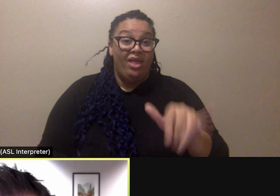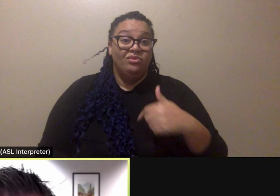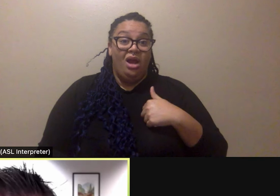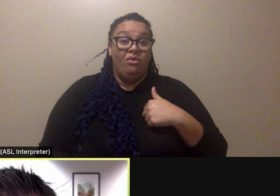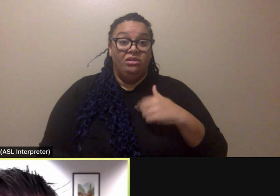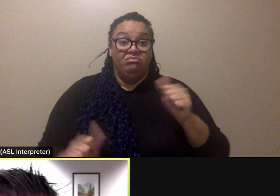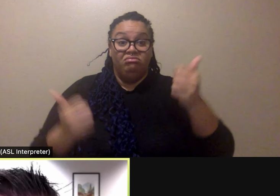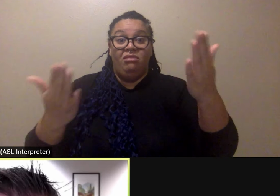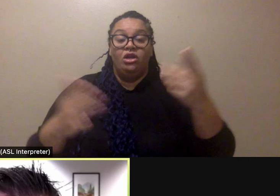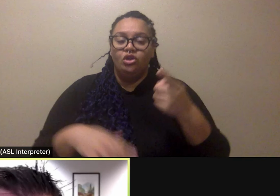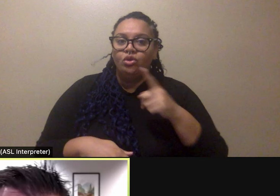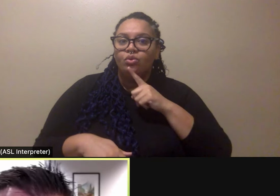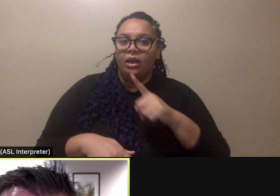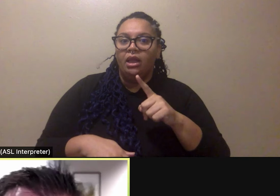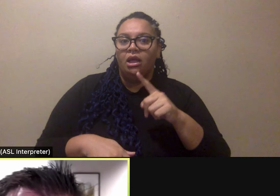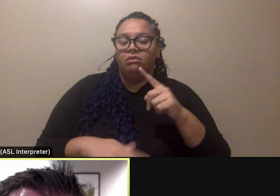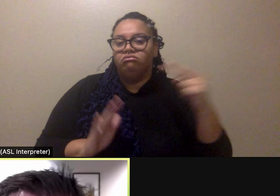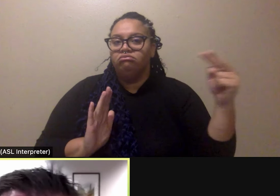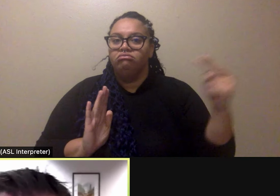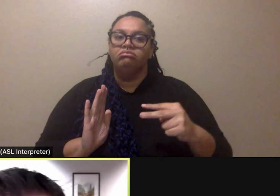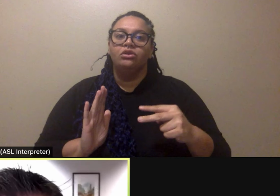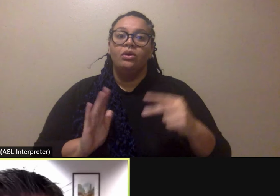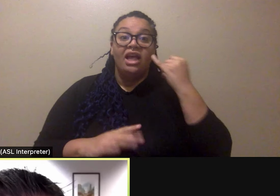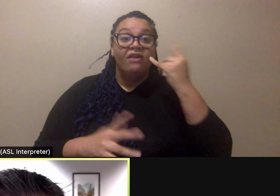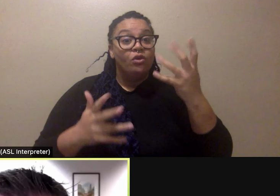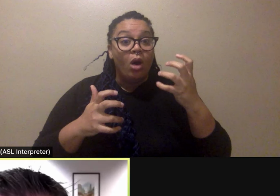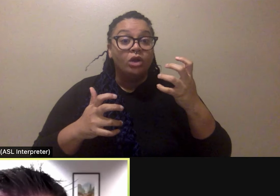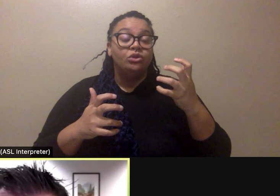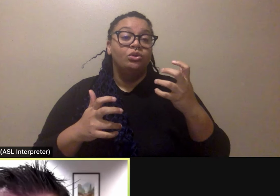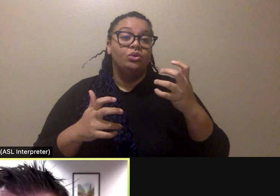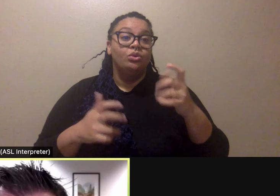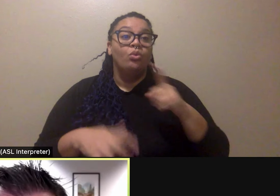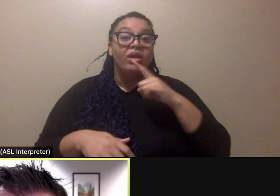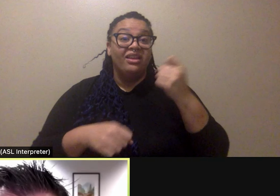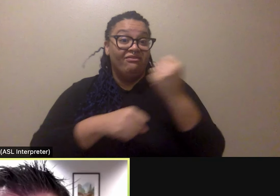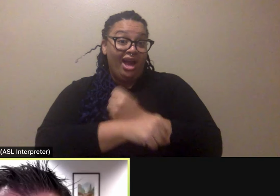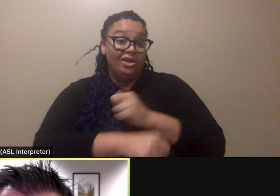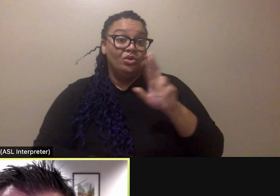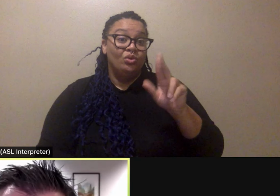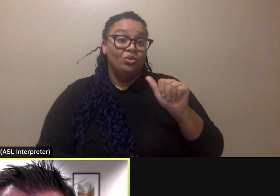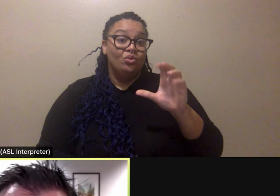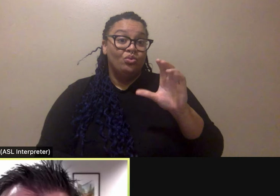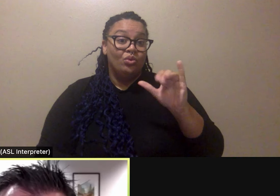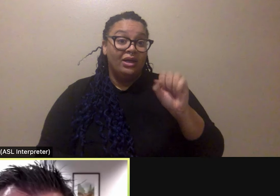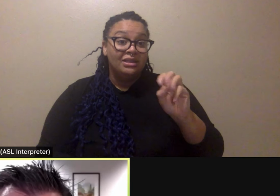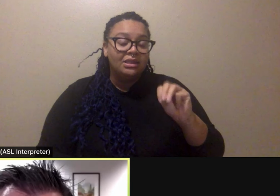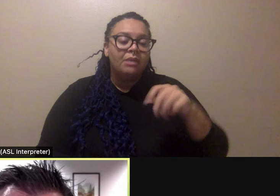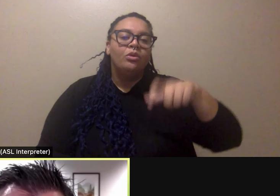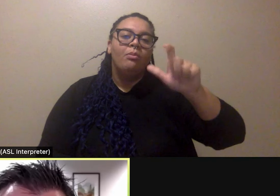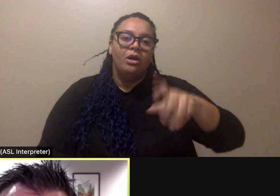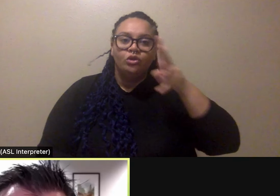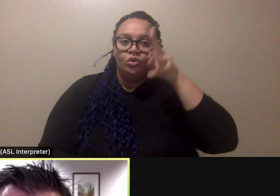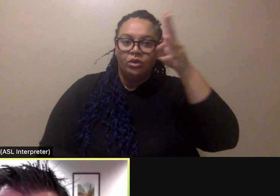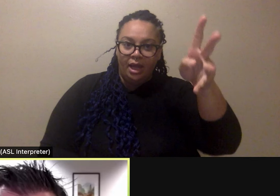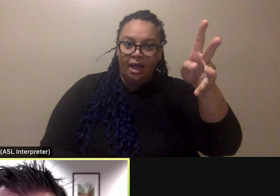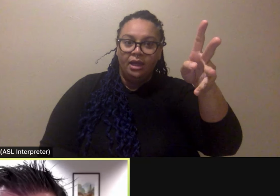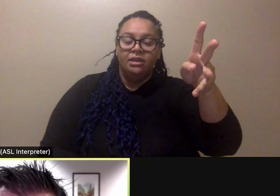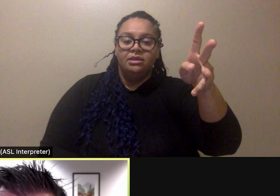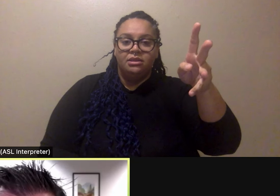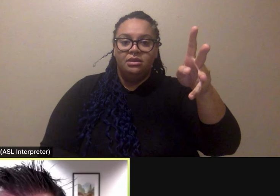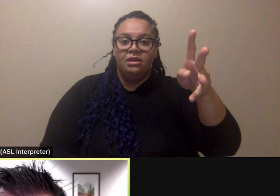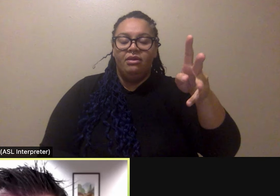is you kind of look into the, if you really want to push back on racism, it's you know, you have to create the wave